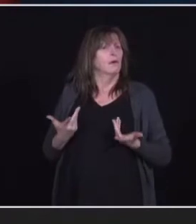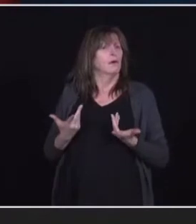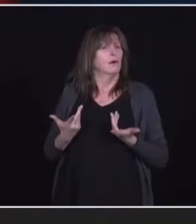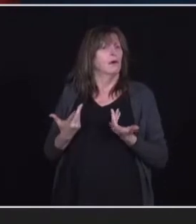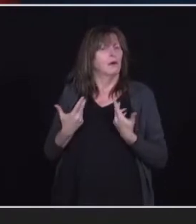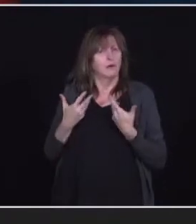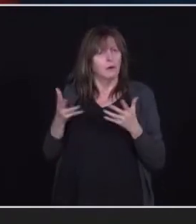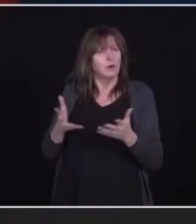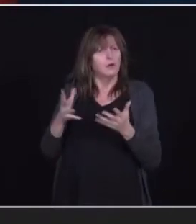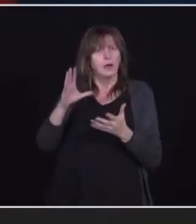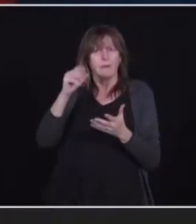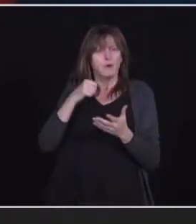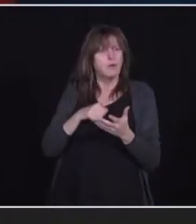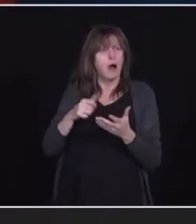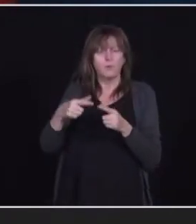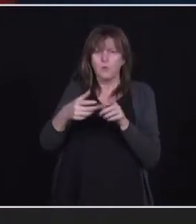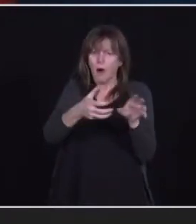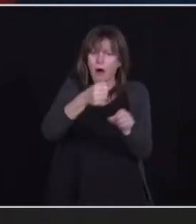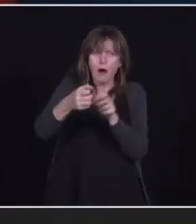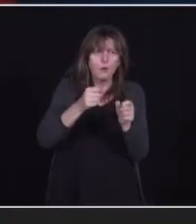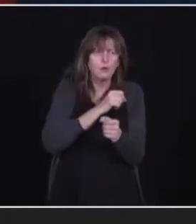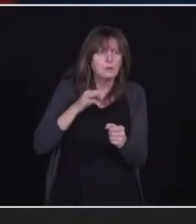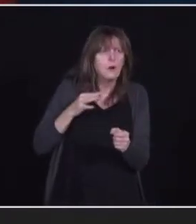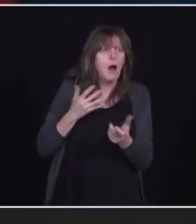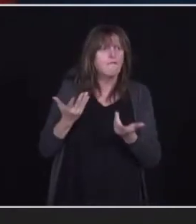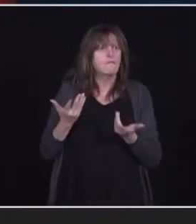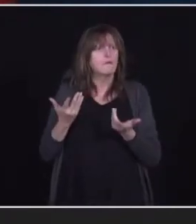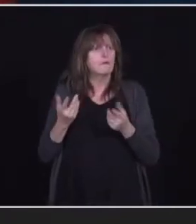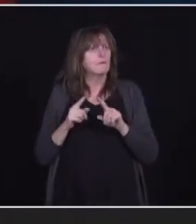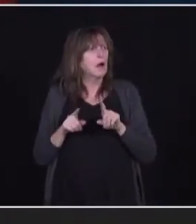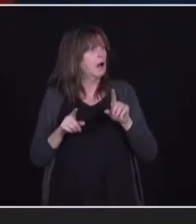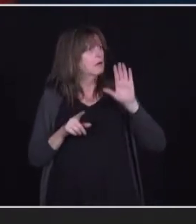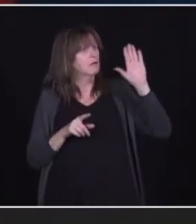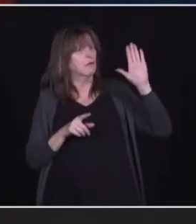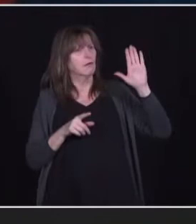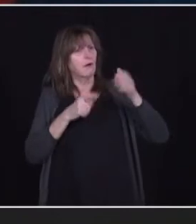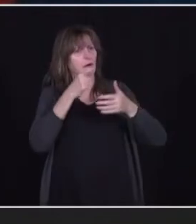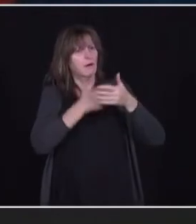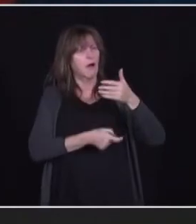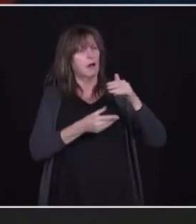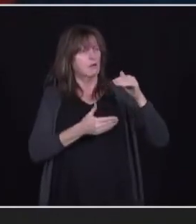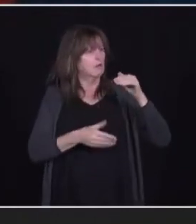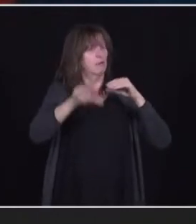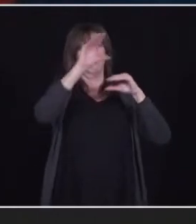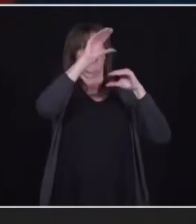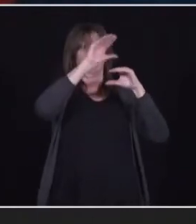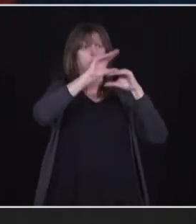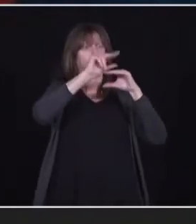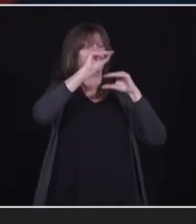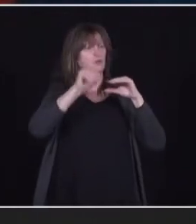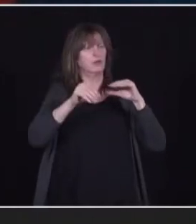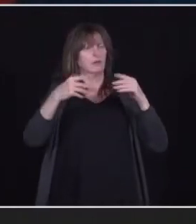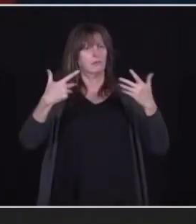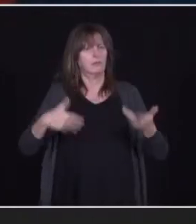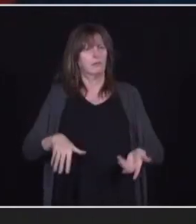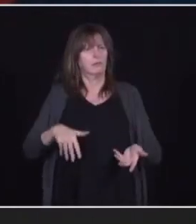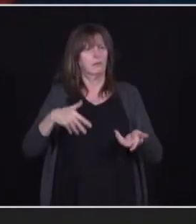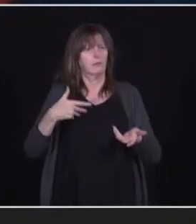people. And by the way, you're paying 30% more for everything, not just